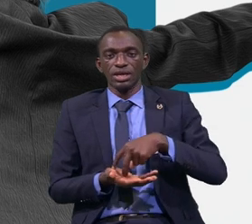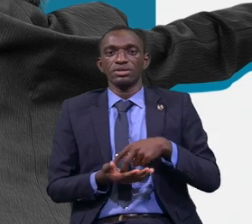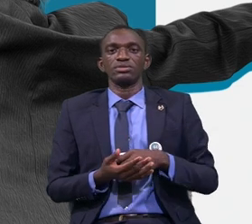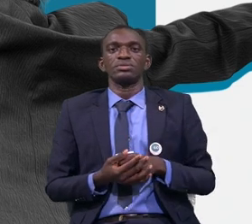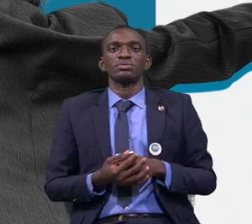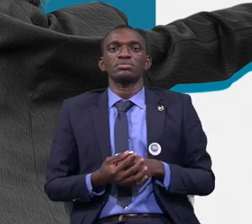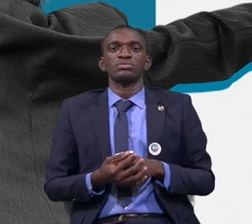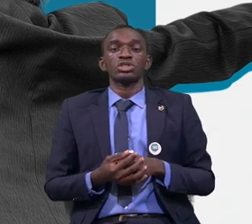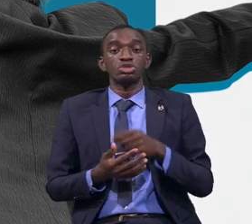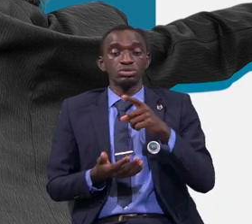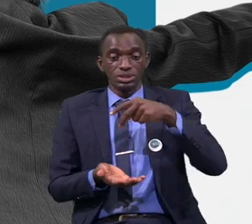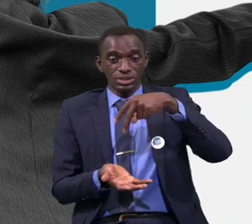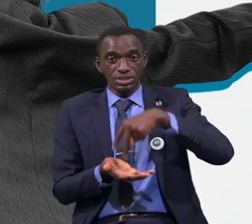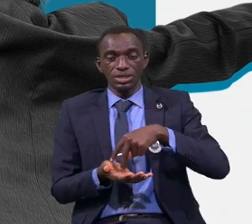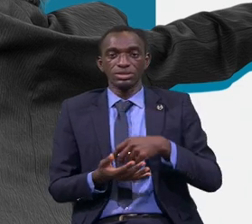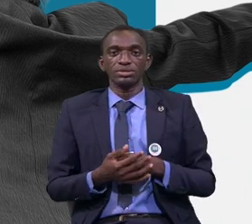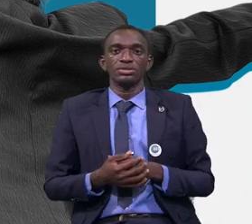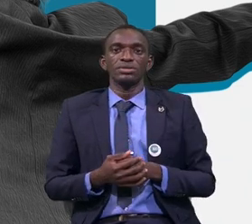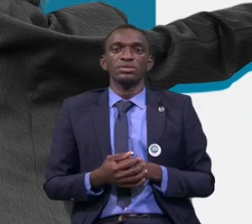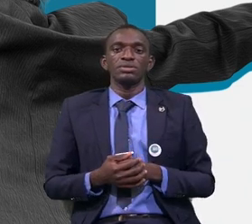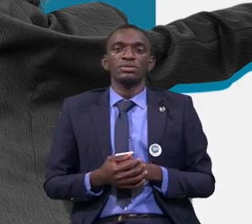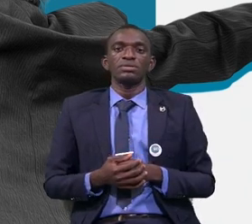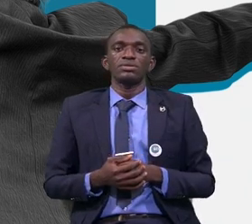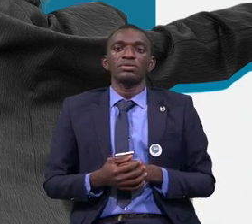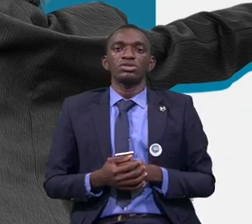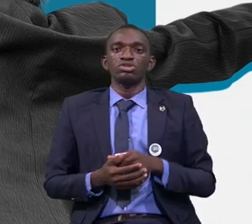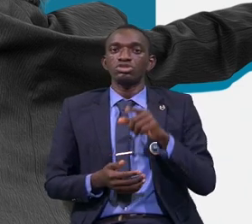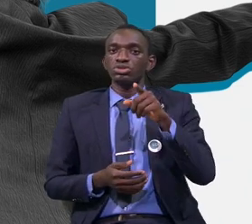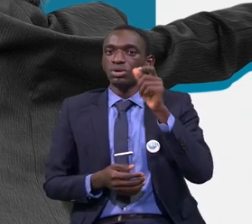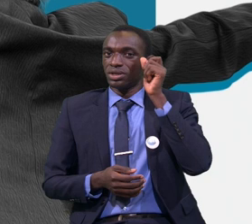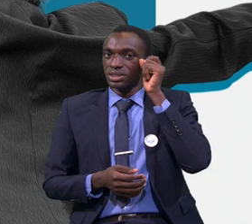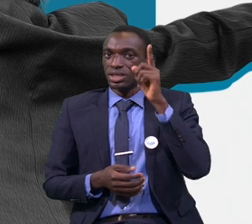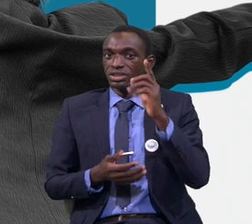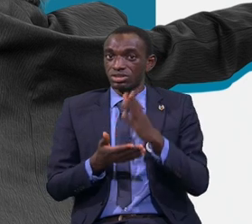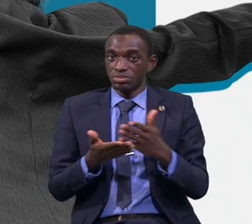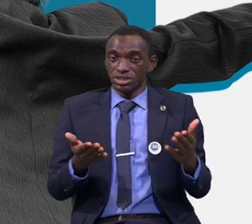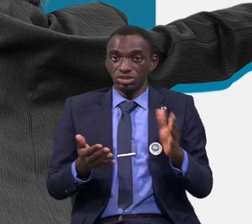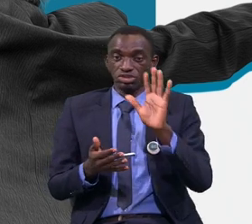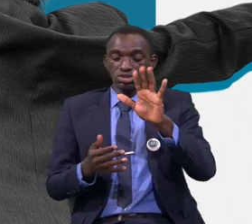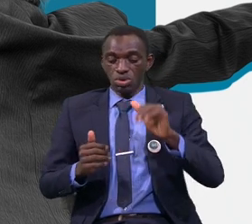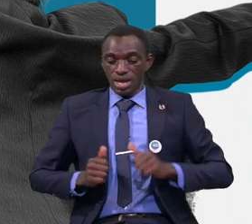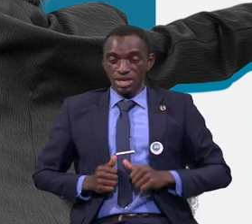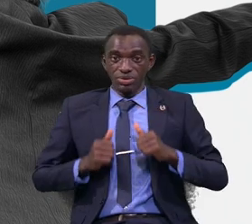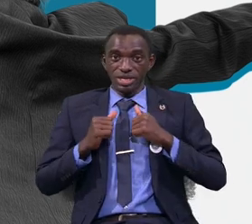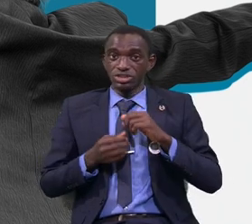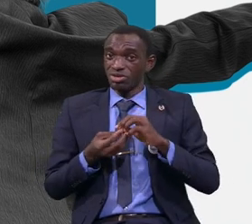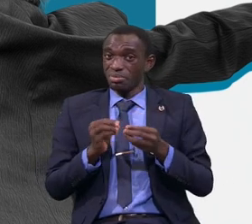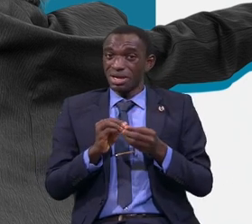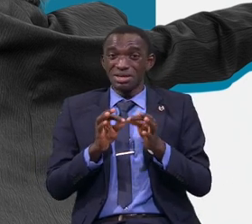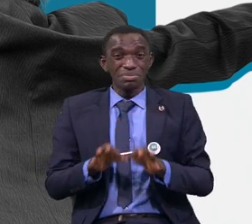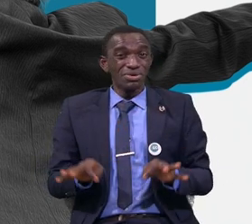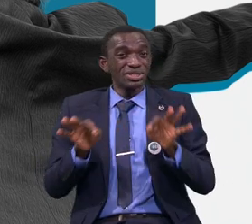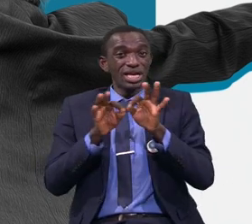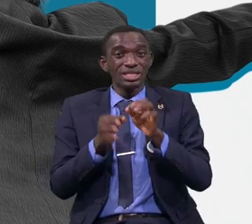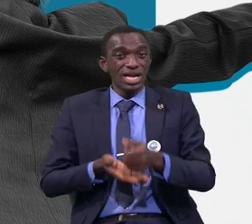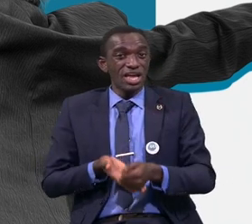Yes, you must understand something. That this address we are taking, it is to help you on how